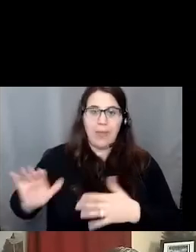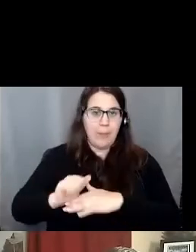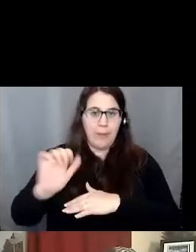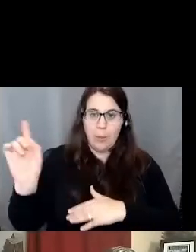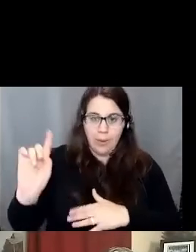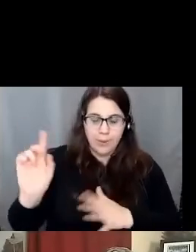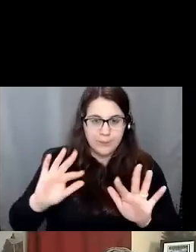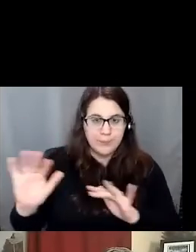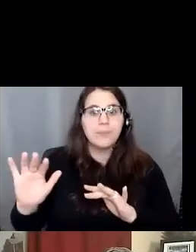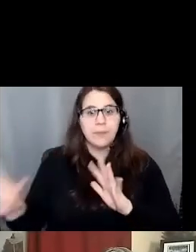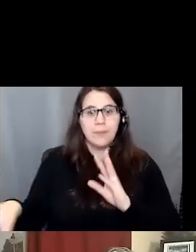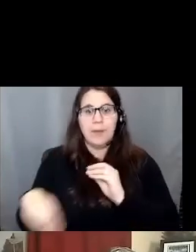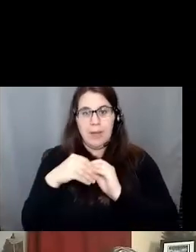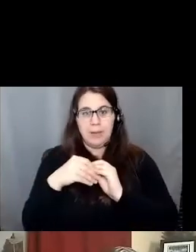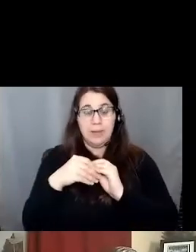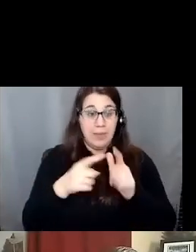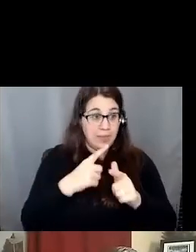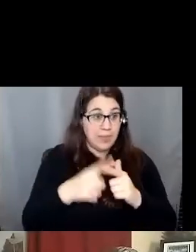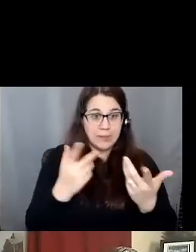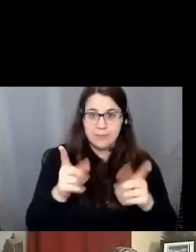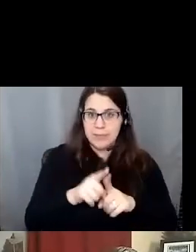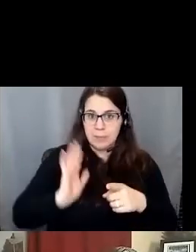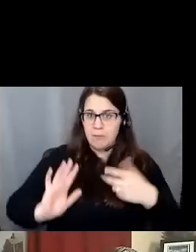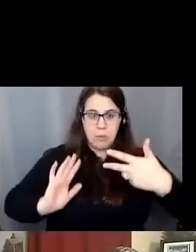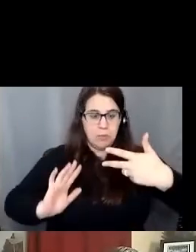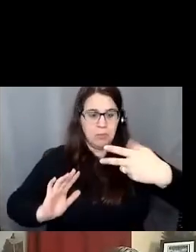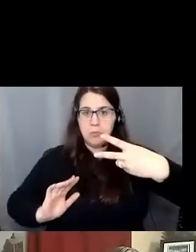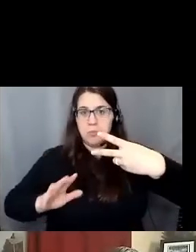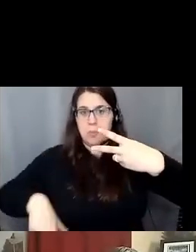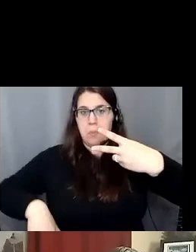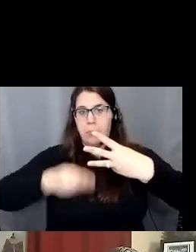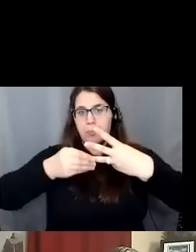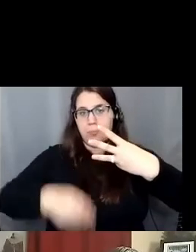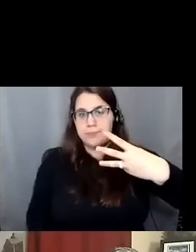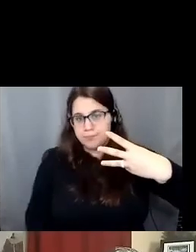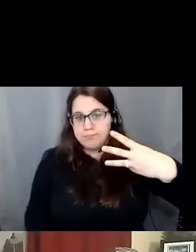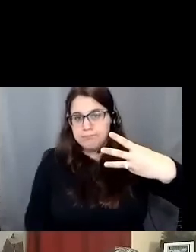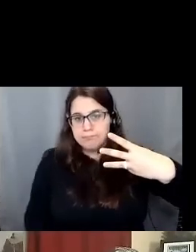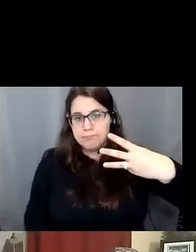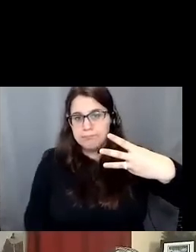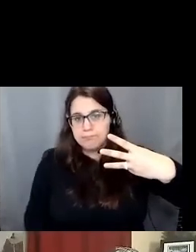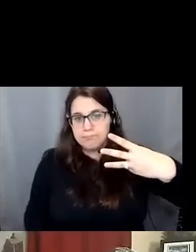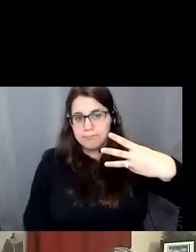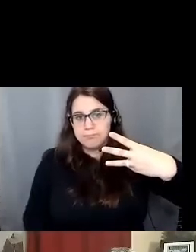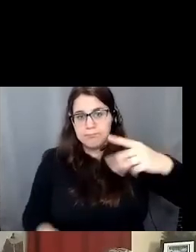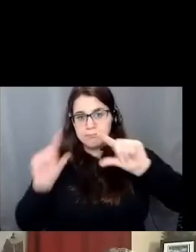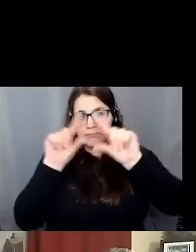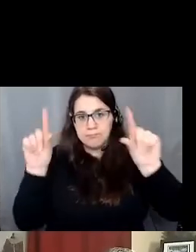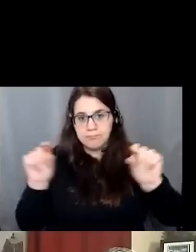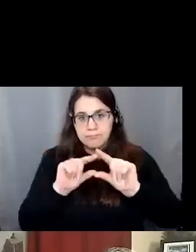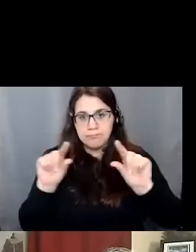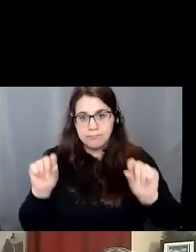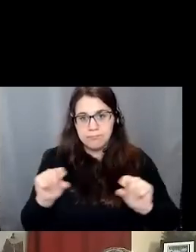And then, like we saw on the previous screen, they would be added in right below the existing account that you had. as a